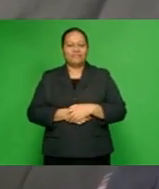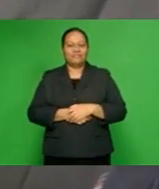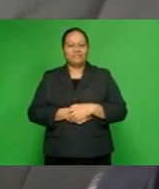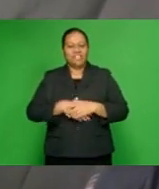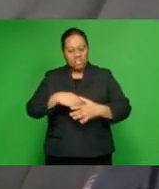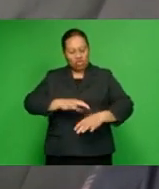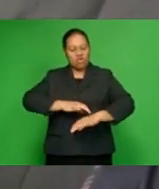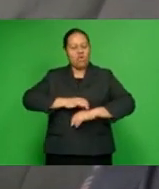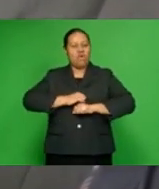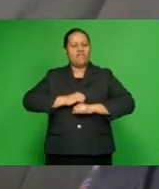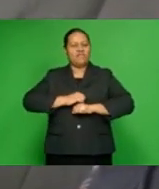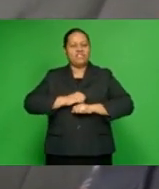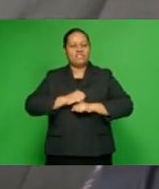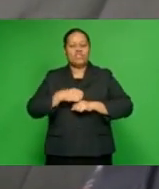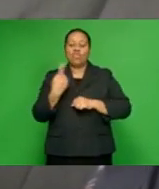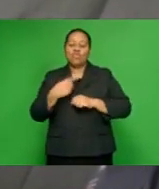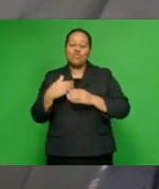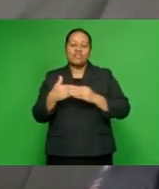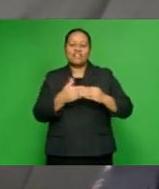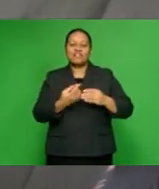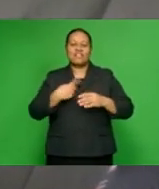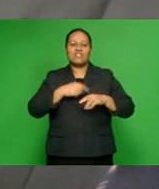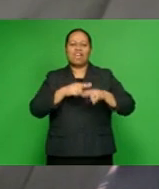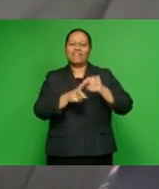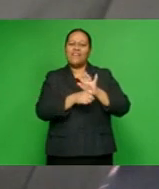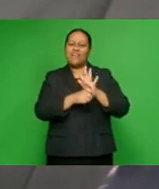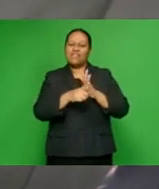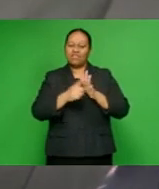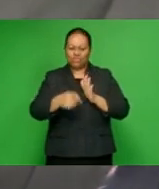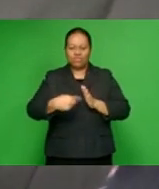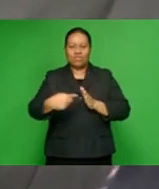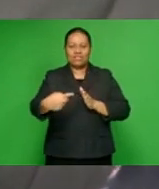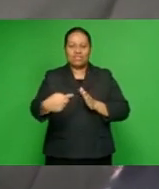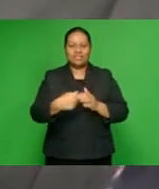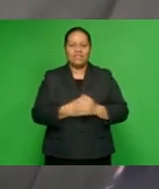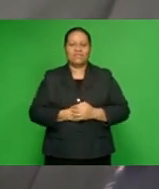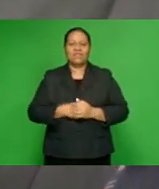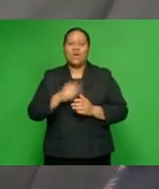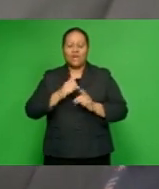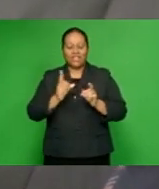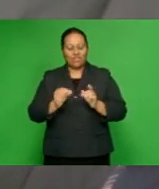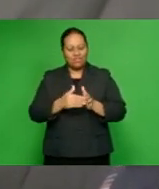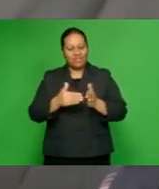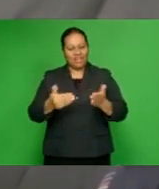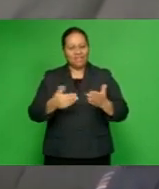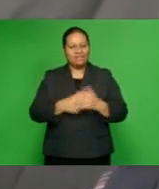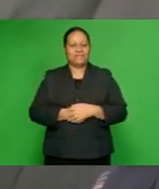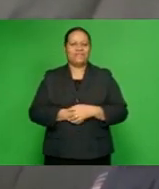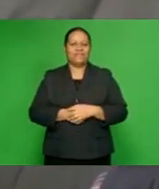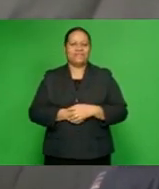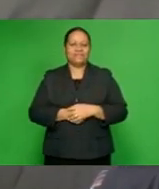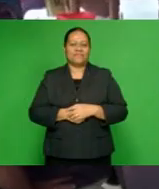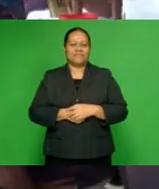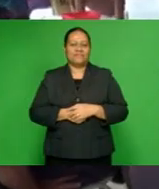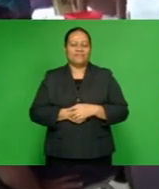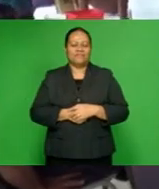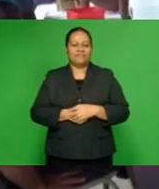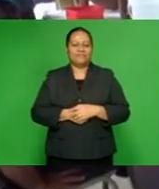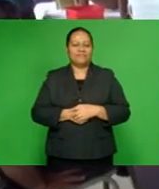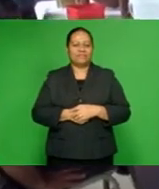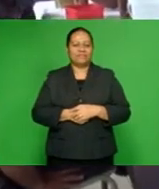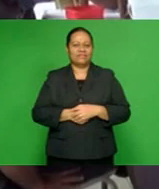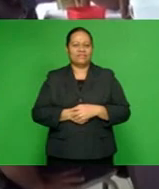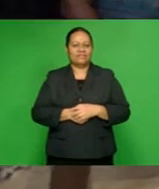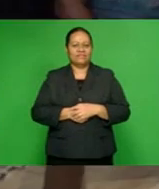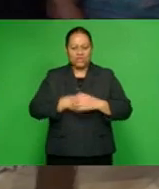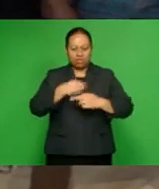confidence in leaders of our Fiji rugby to continue with what they're doing, so that there is always consistency.